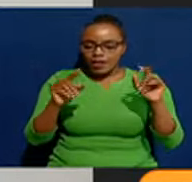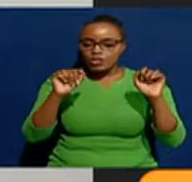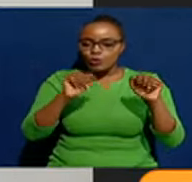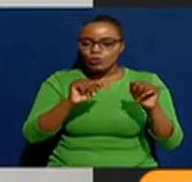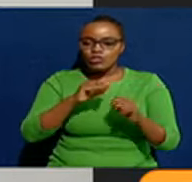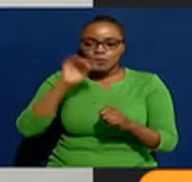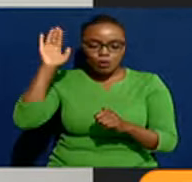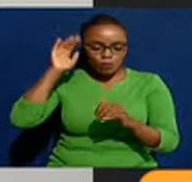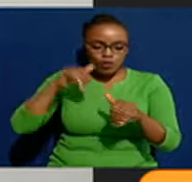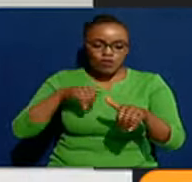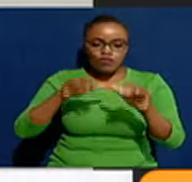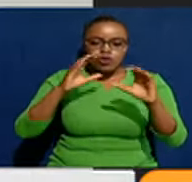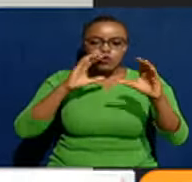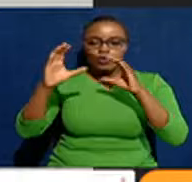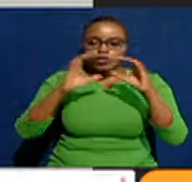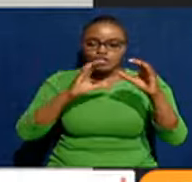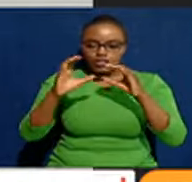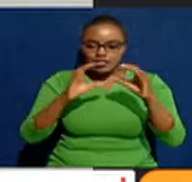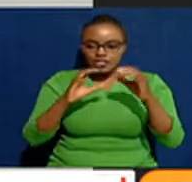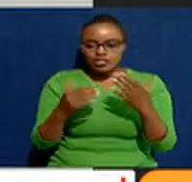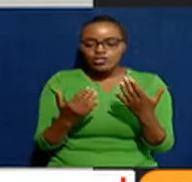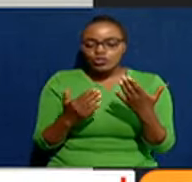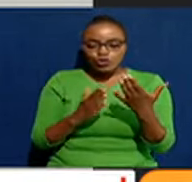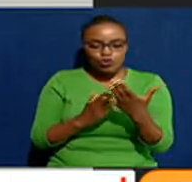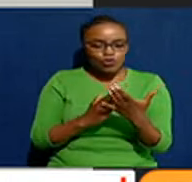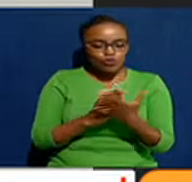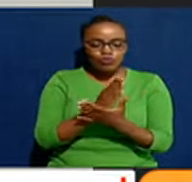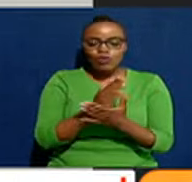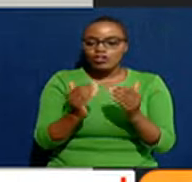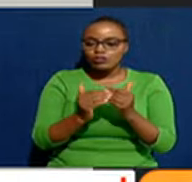I was following the conversation all the way through.